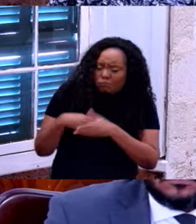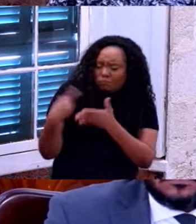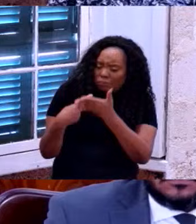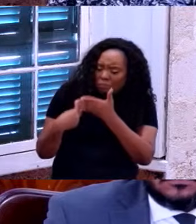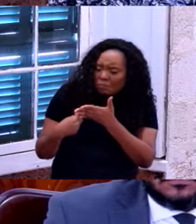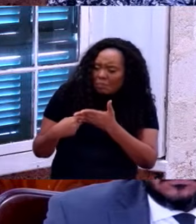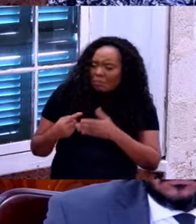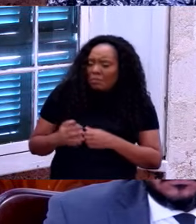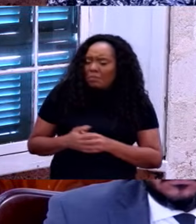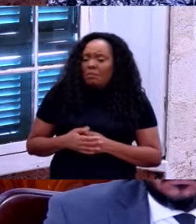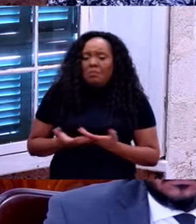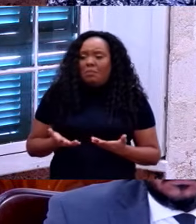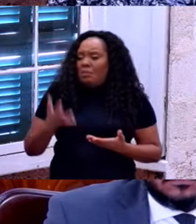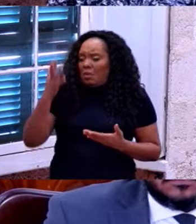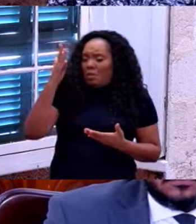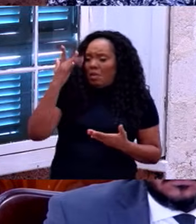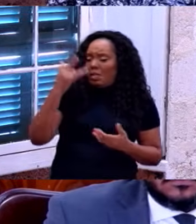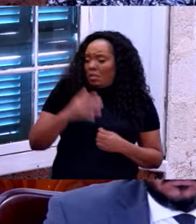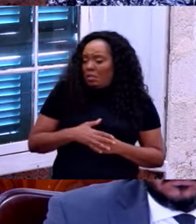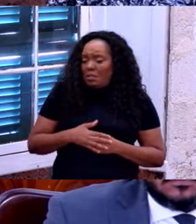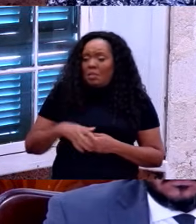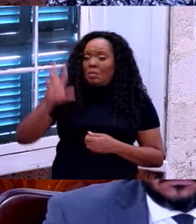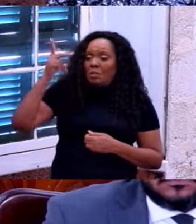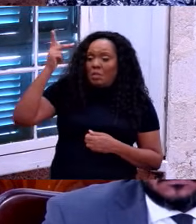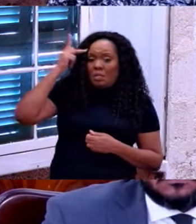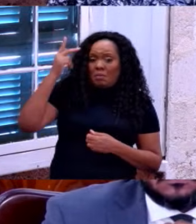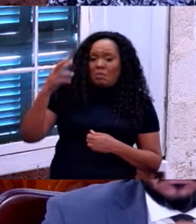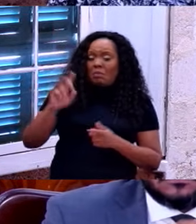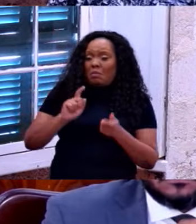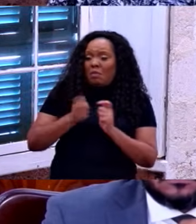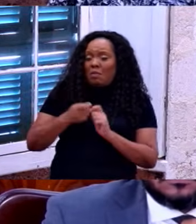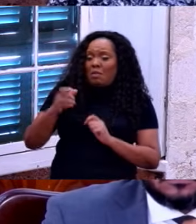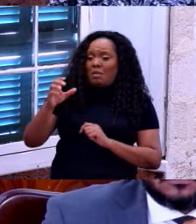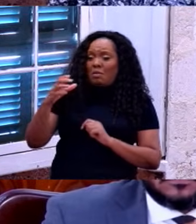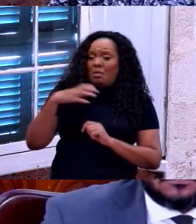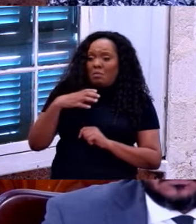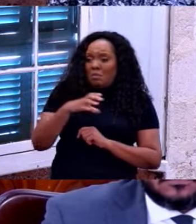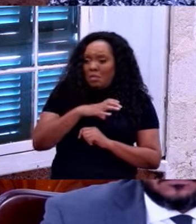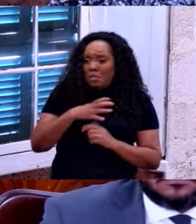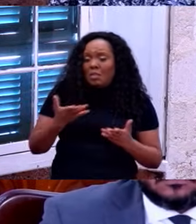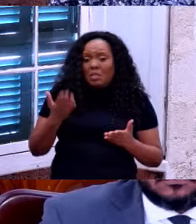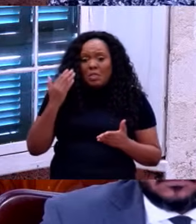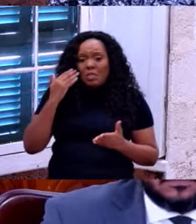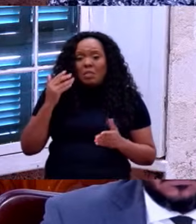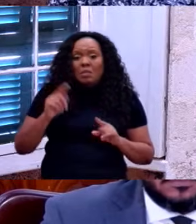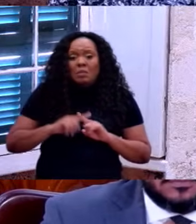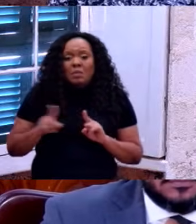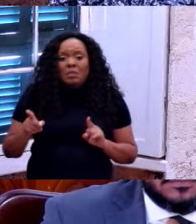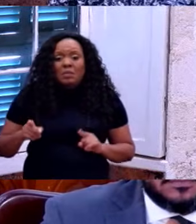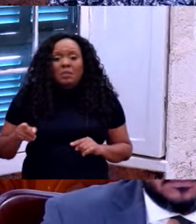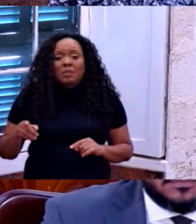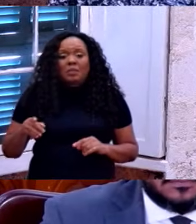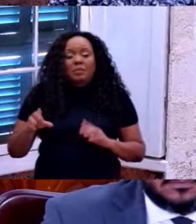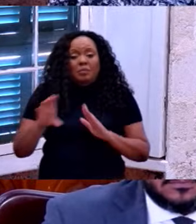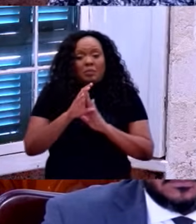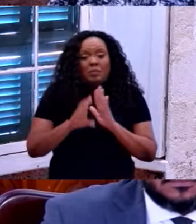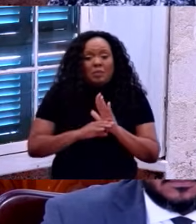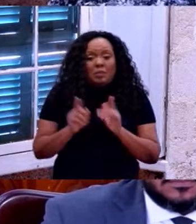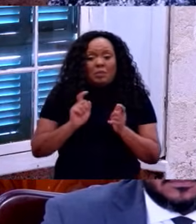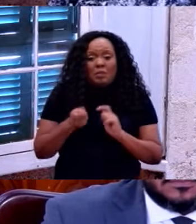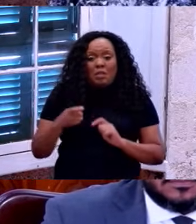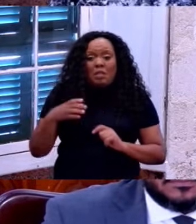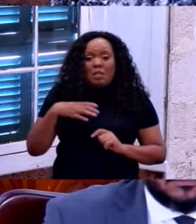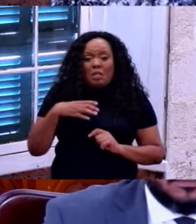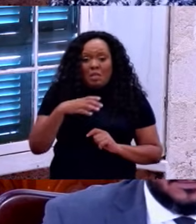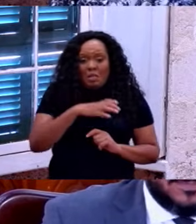not before us. The Parliamentary Reform Commission has come before us, but from my recollection, the Constitutional Reform Commission, notwithstanding